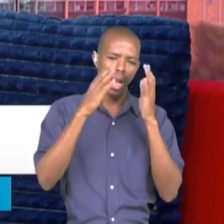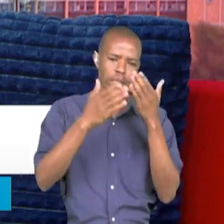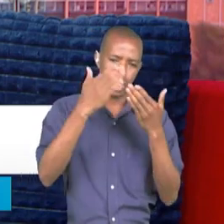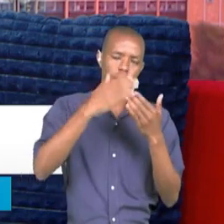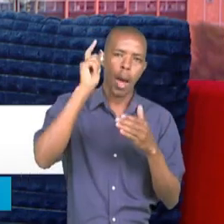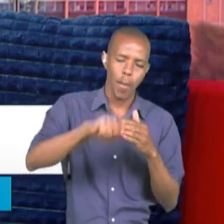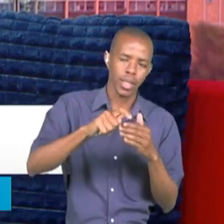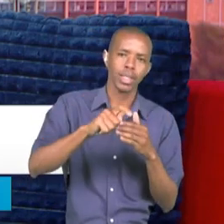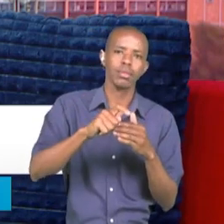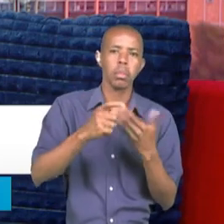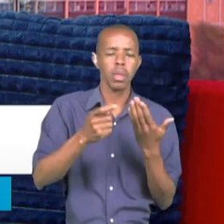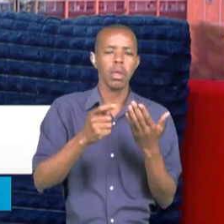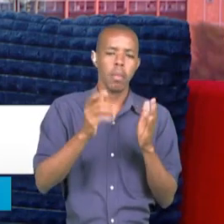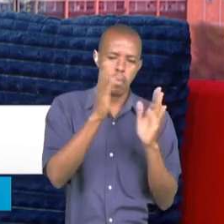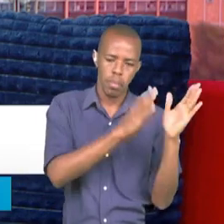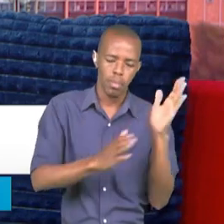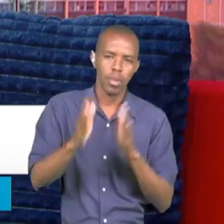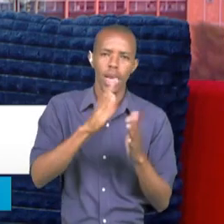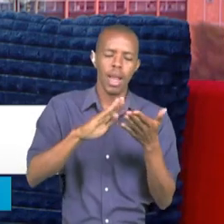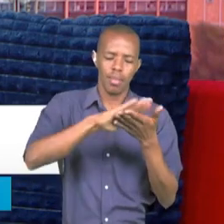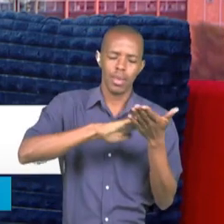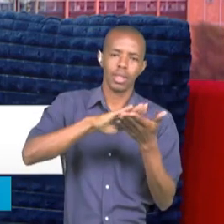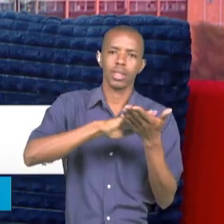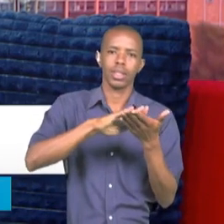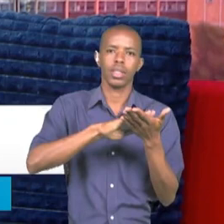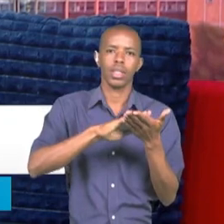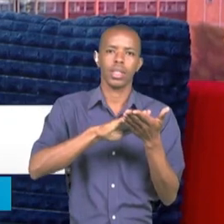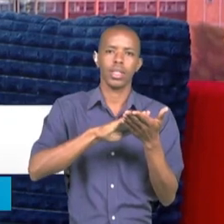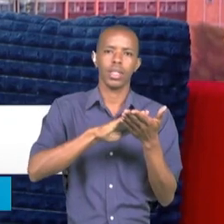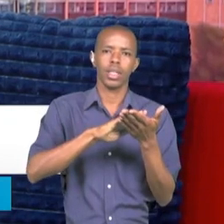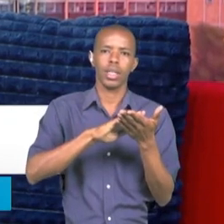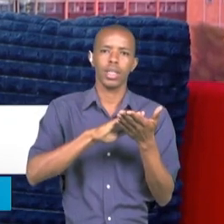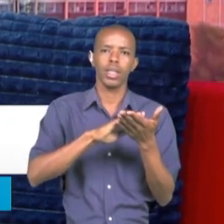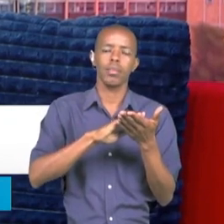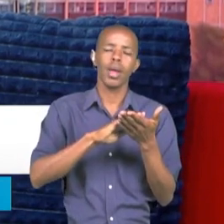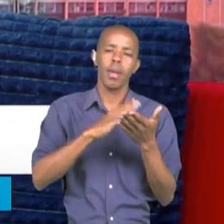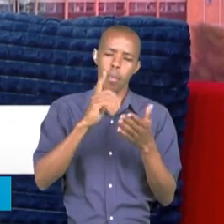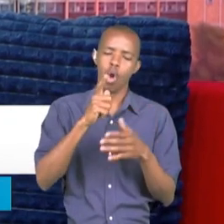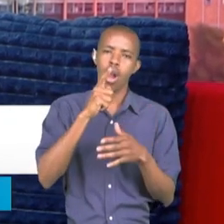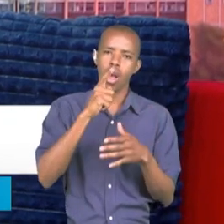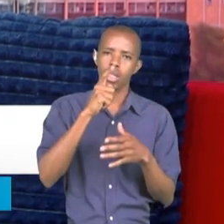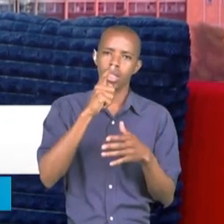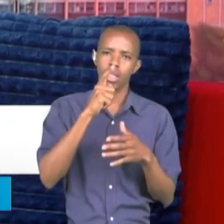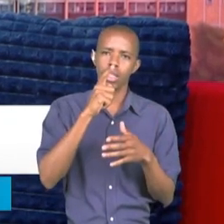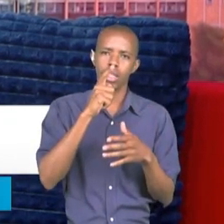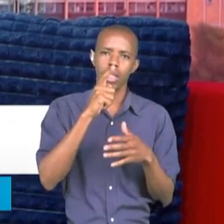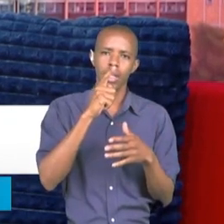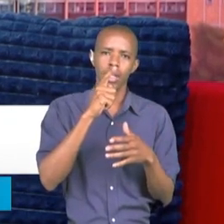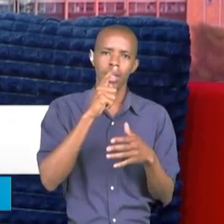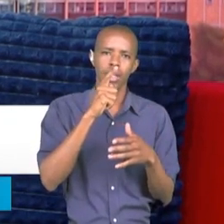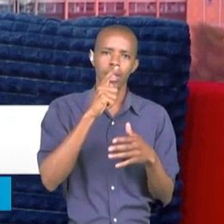up with healthy meal plans. So basically, morning I deal with lunch, afternoon I deal with